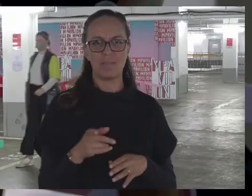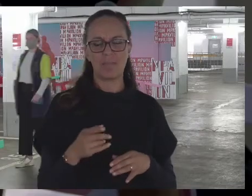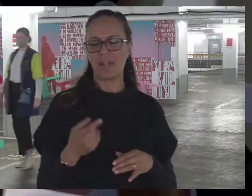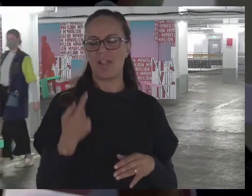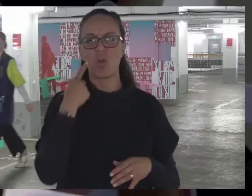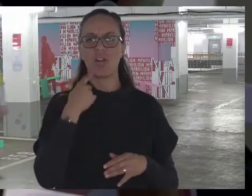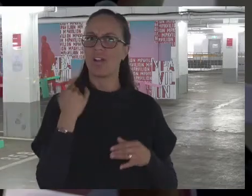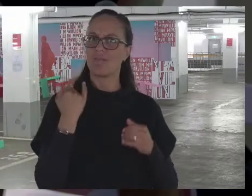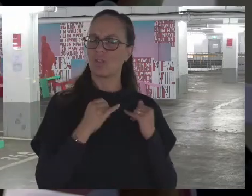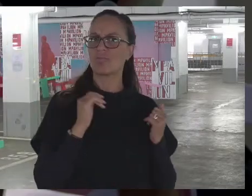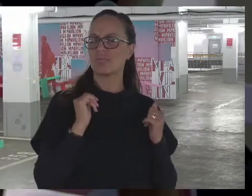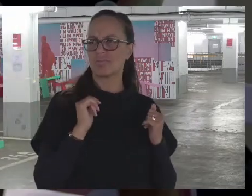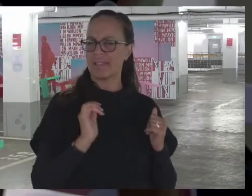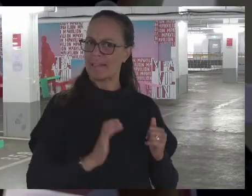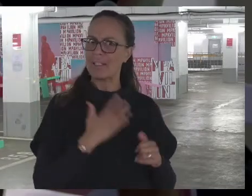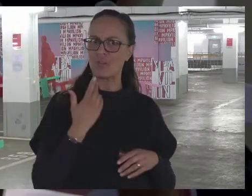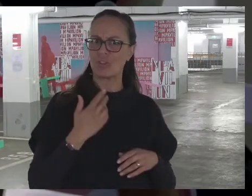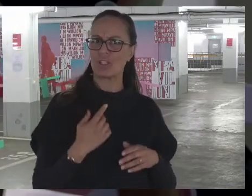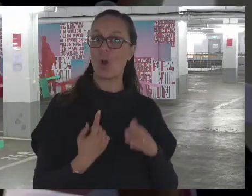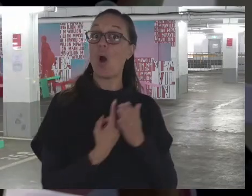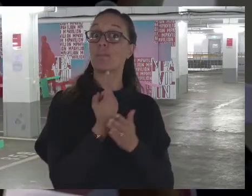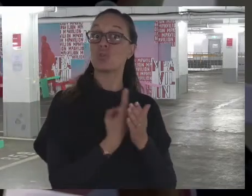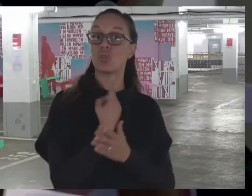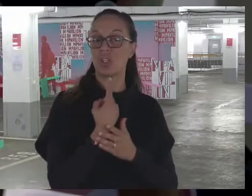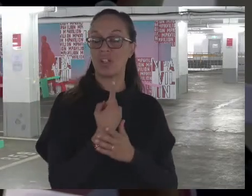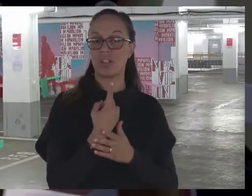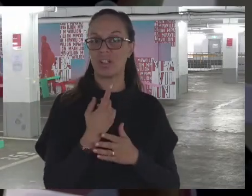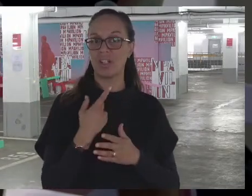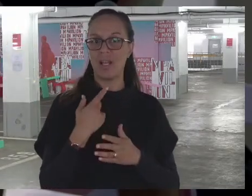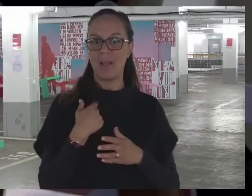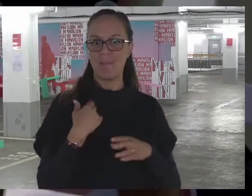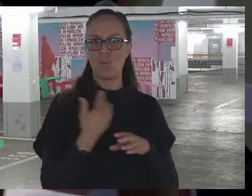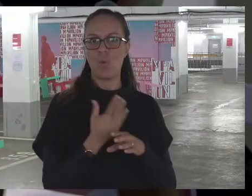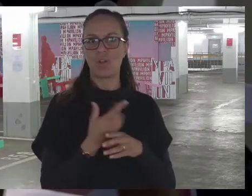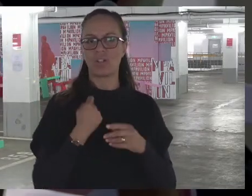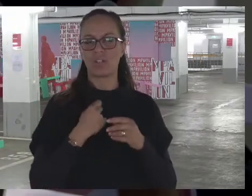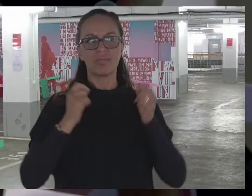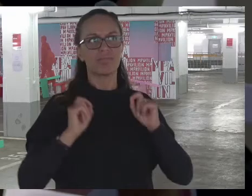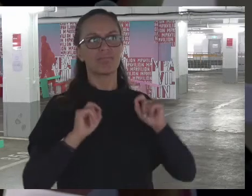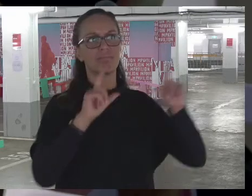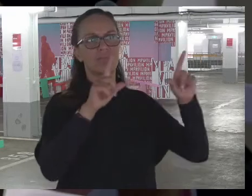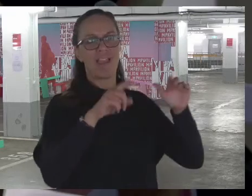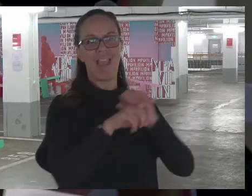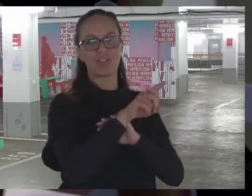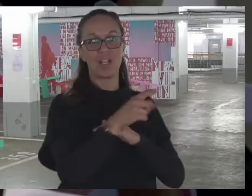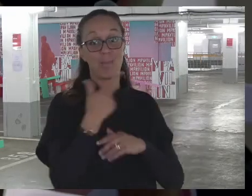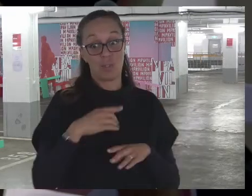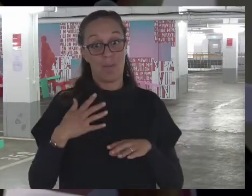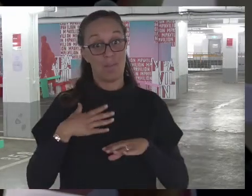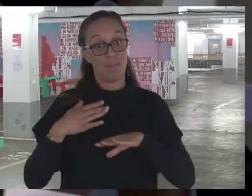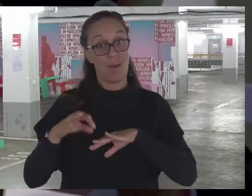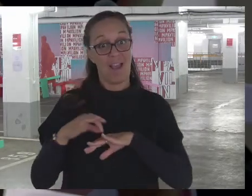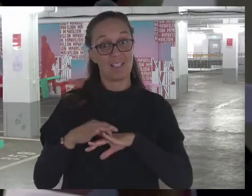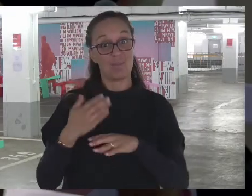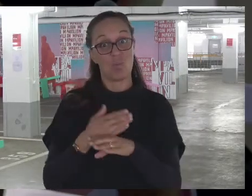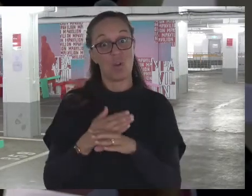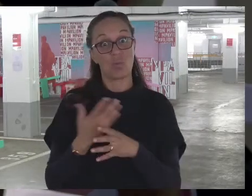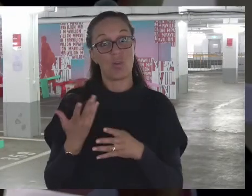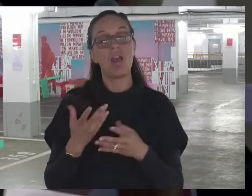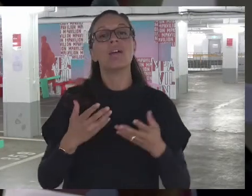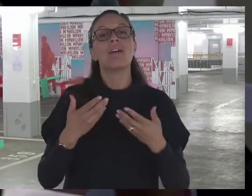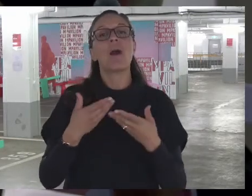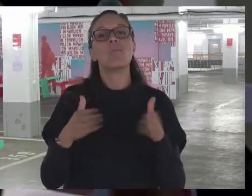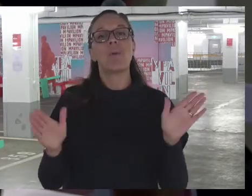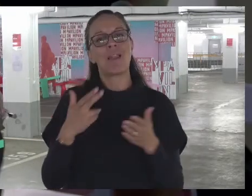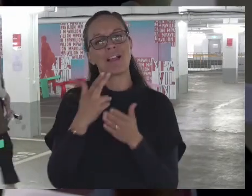an opportunity to have display work outside. And because my husband works in public art, so his work always